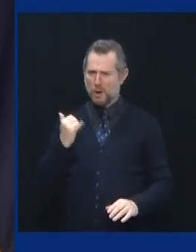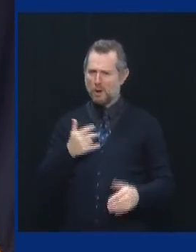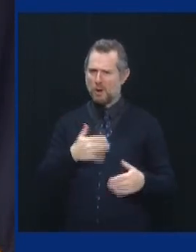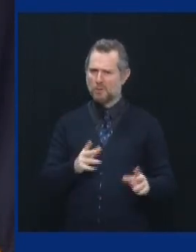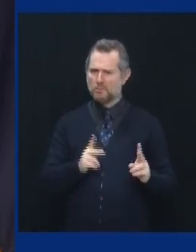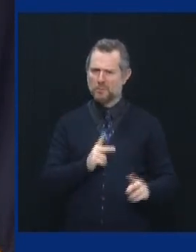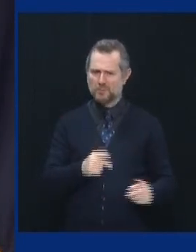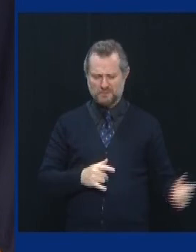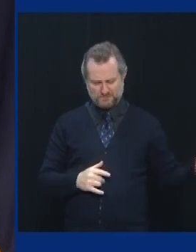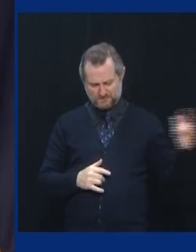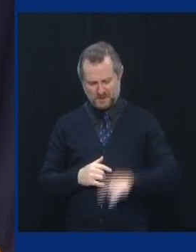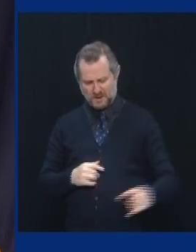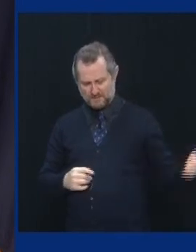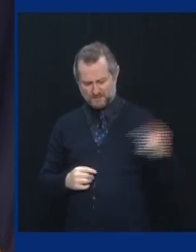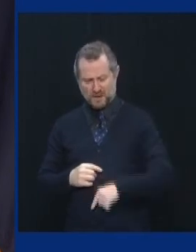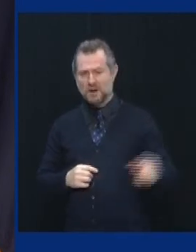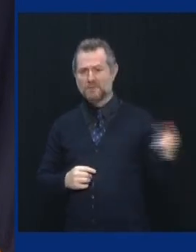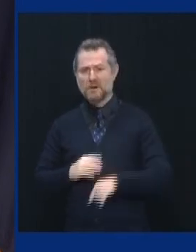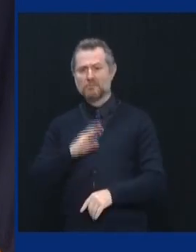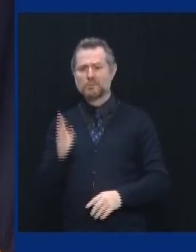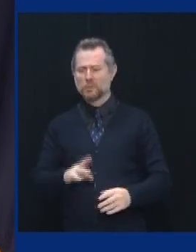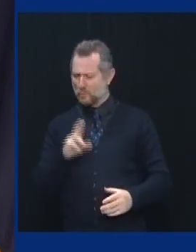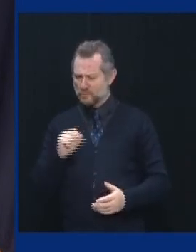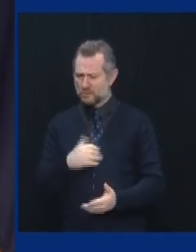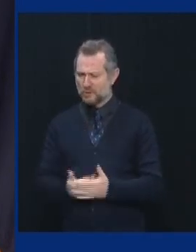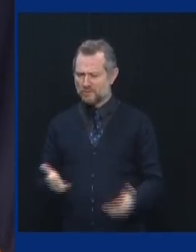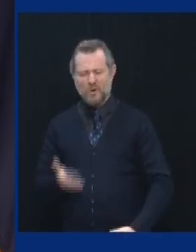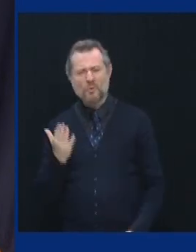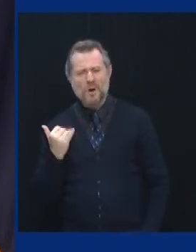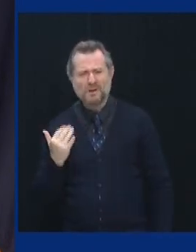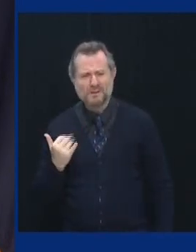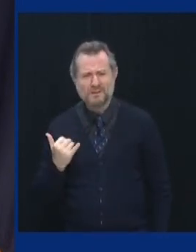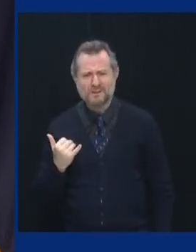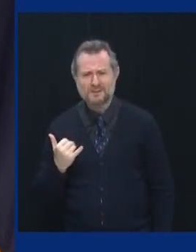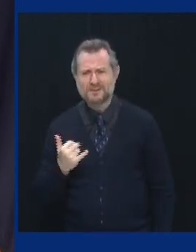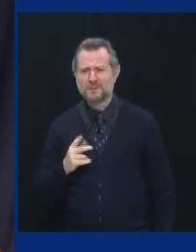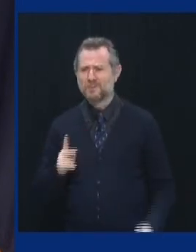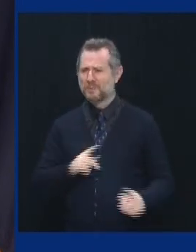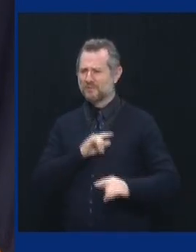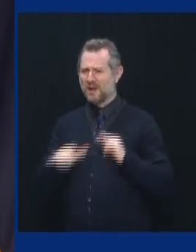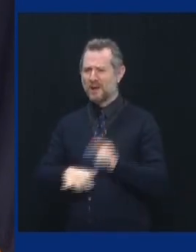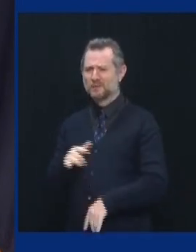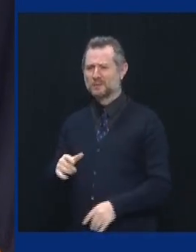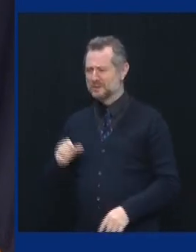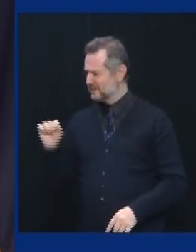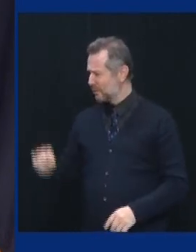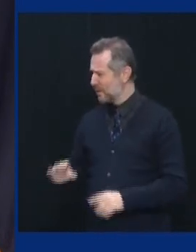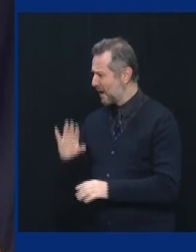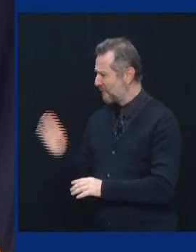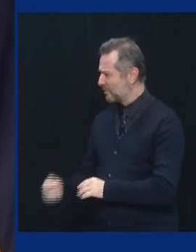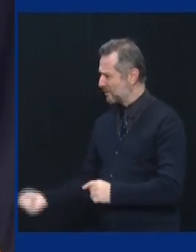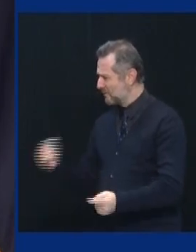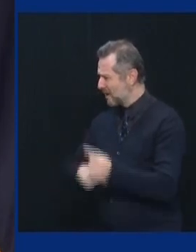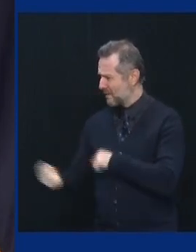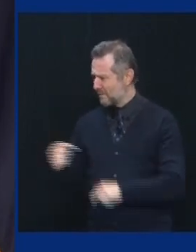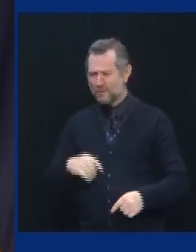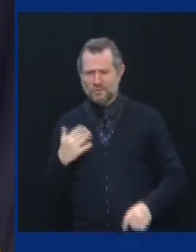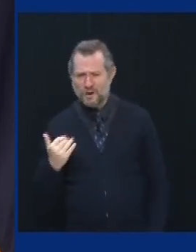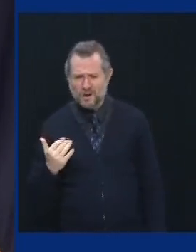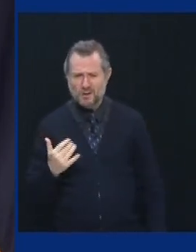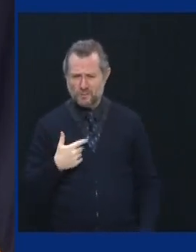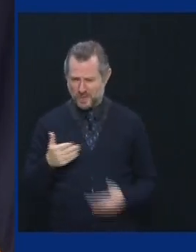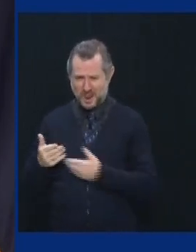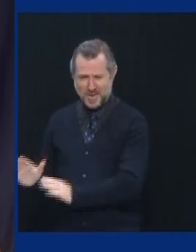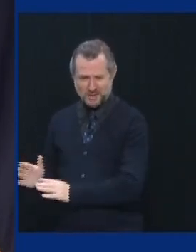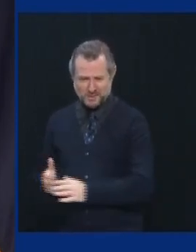from Brazil fly here? South African strain. But then why are you letting people from South